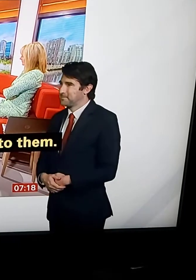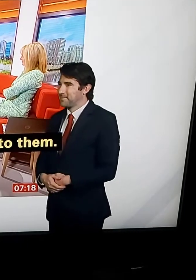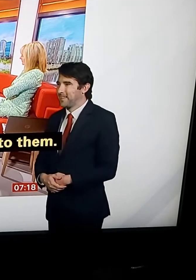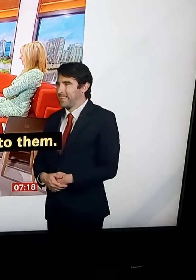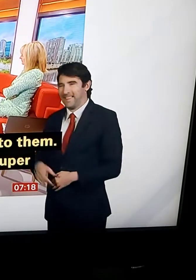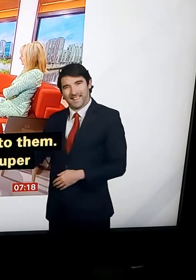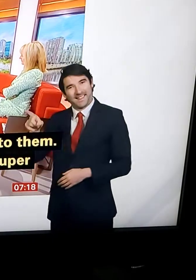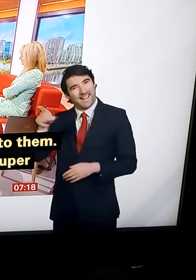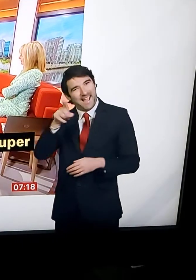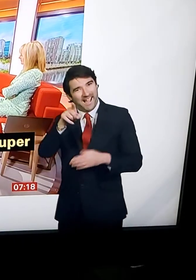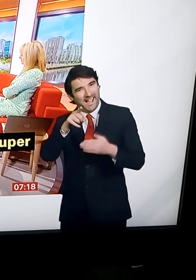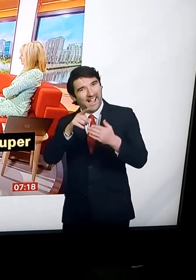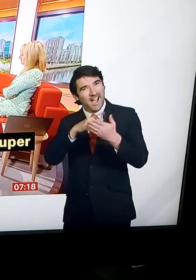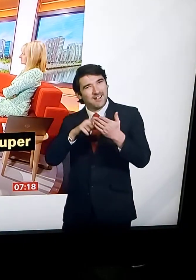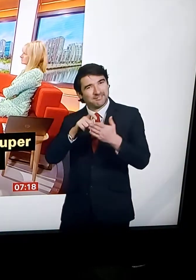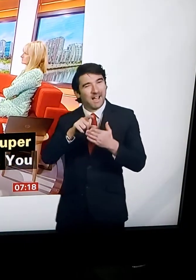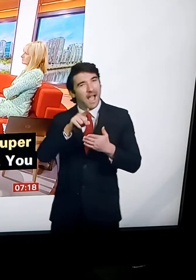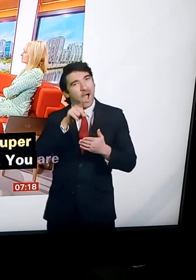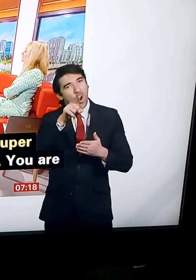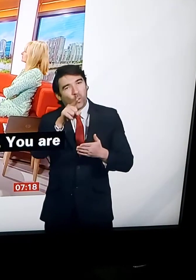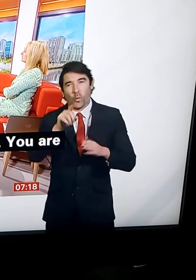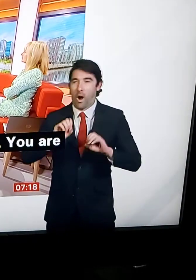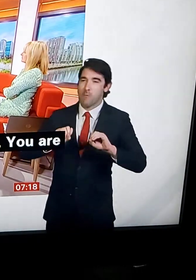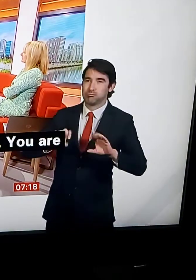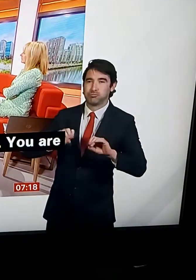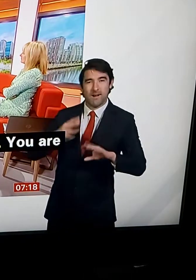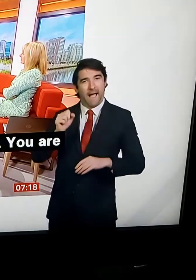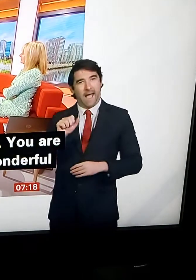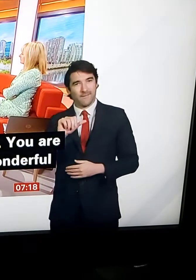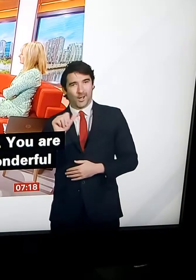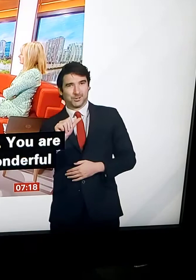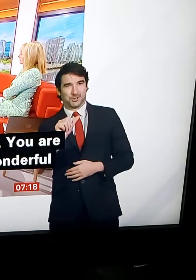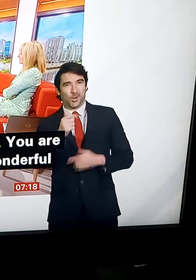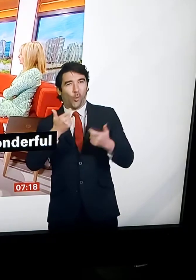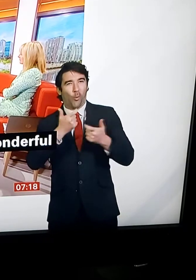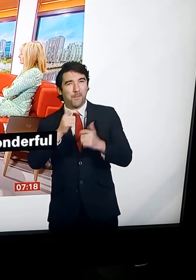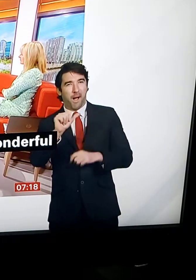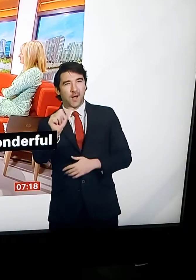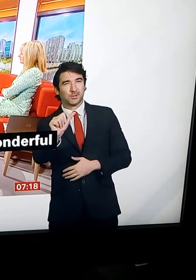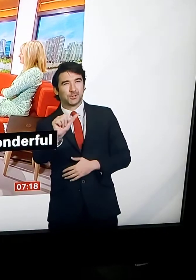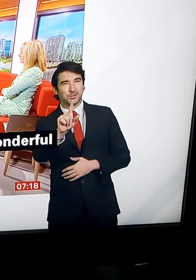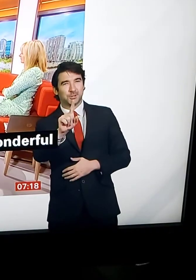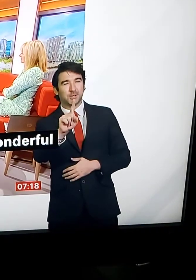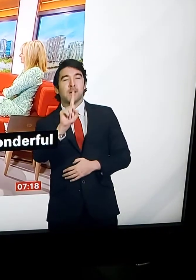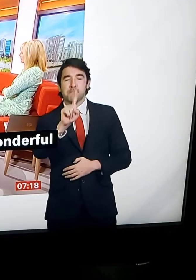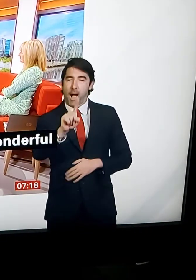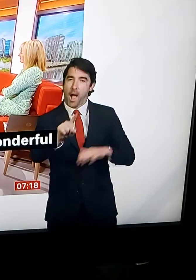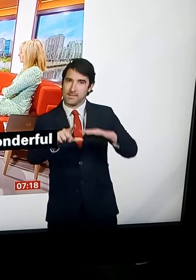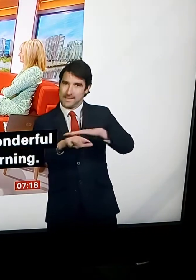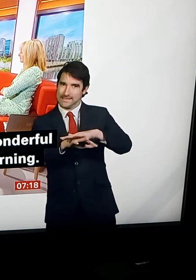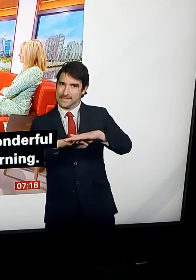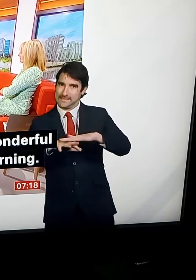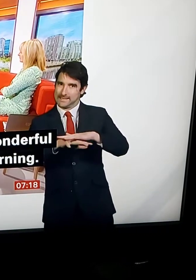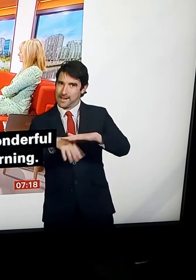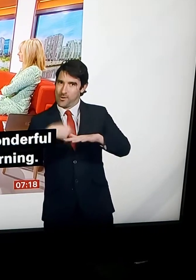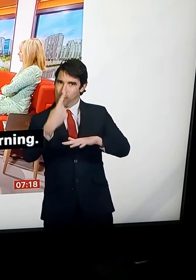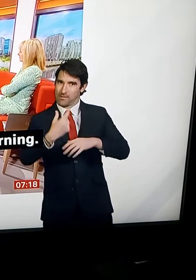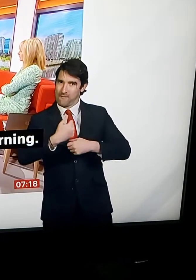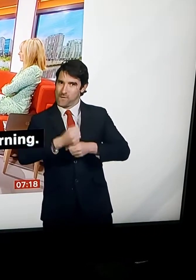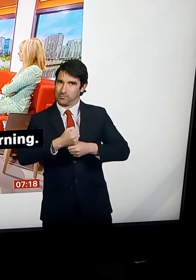humour this morning, but underlying that is obviously this sense of frustration. Are you worried about what university will look like